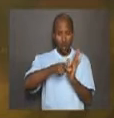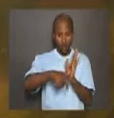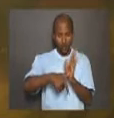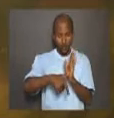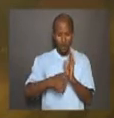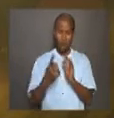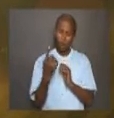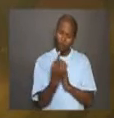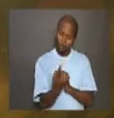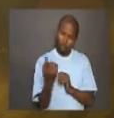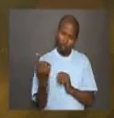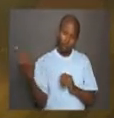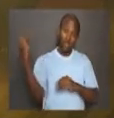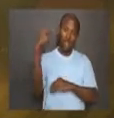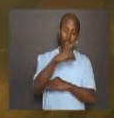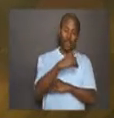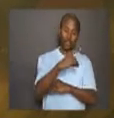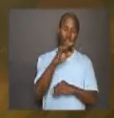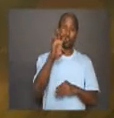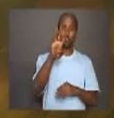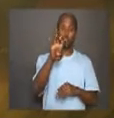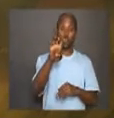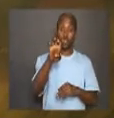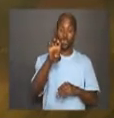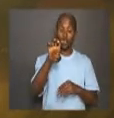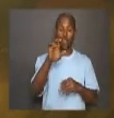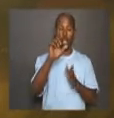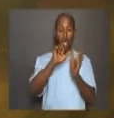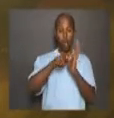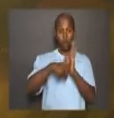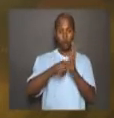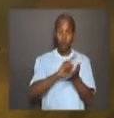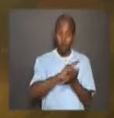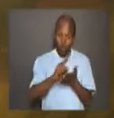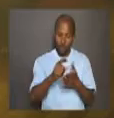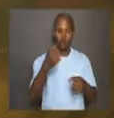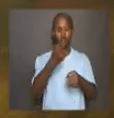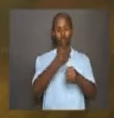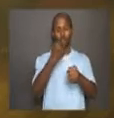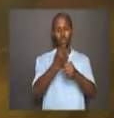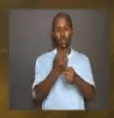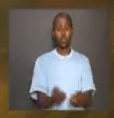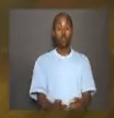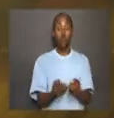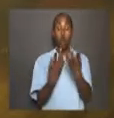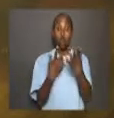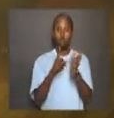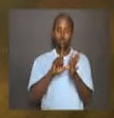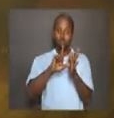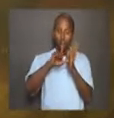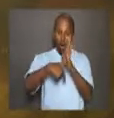day and 40 hours per week. If more hours are